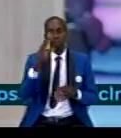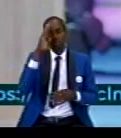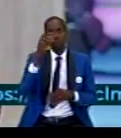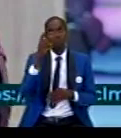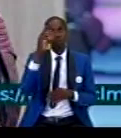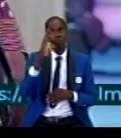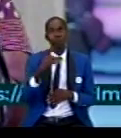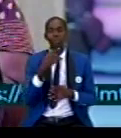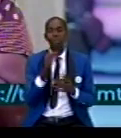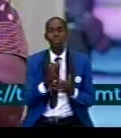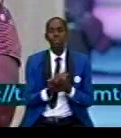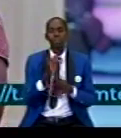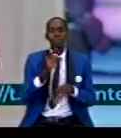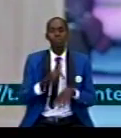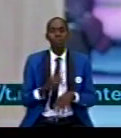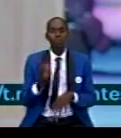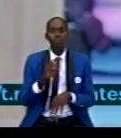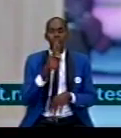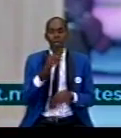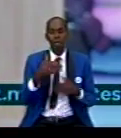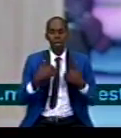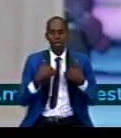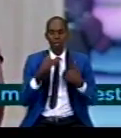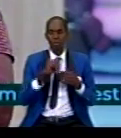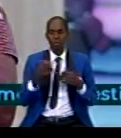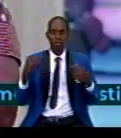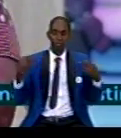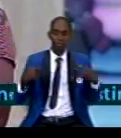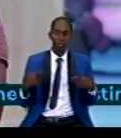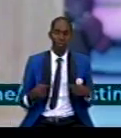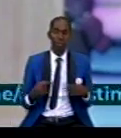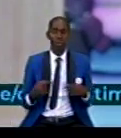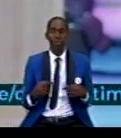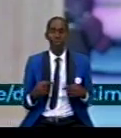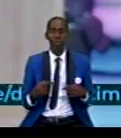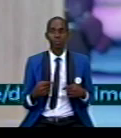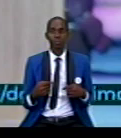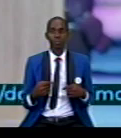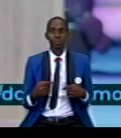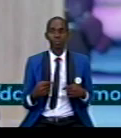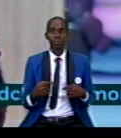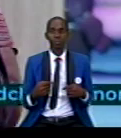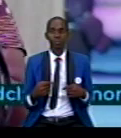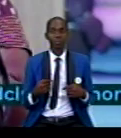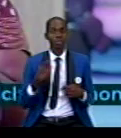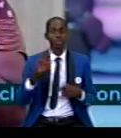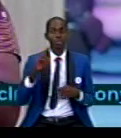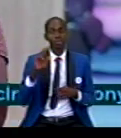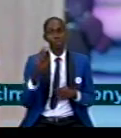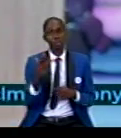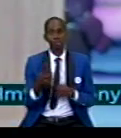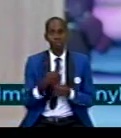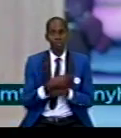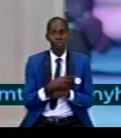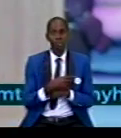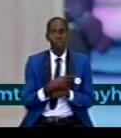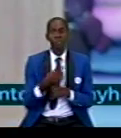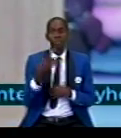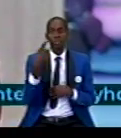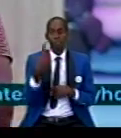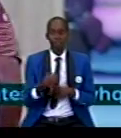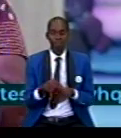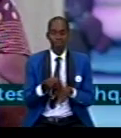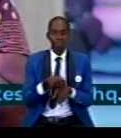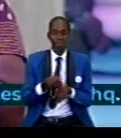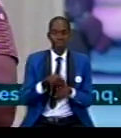us. The third day, the rashes disappear. I'm here to return all the glory to